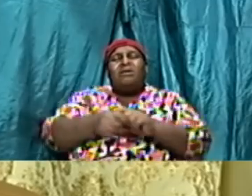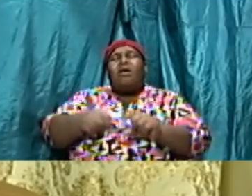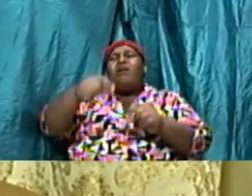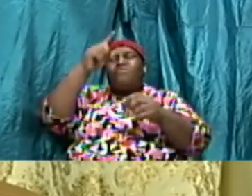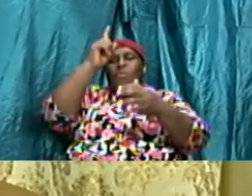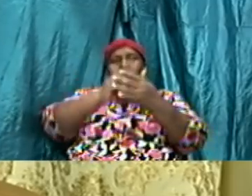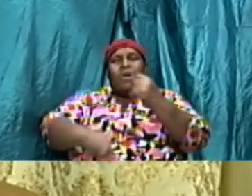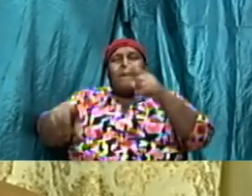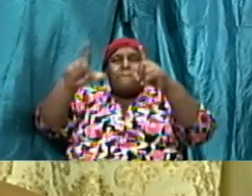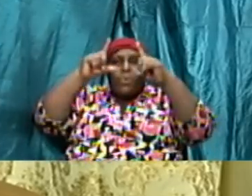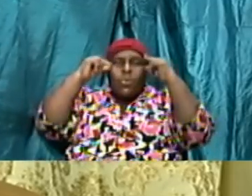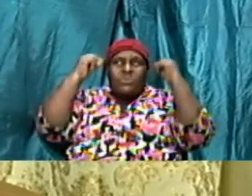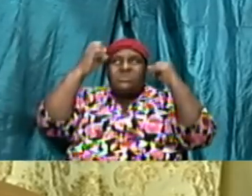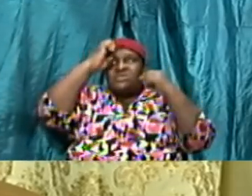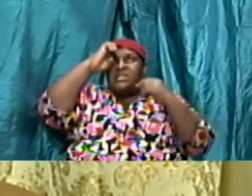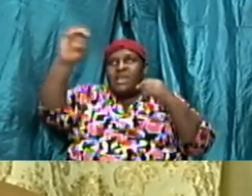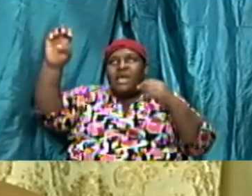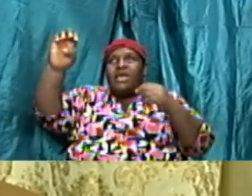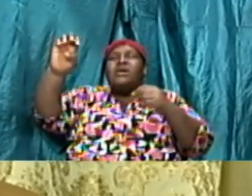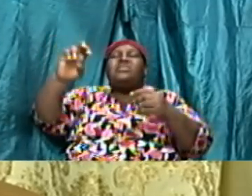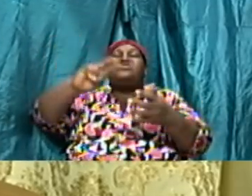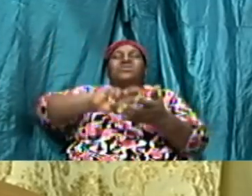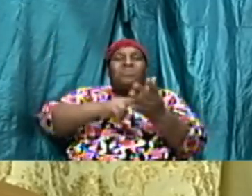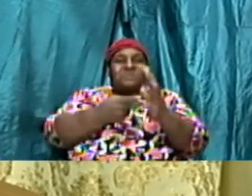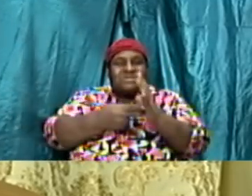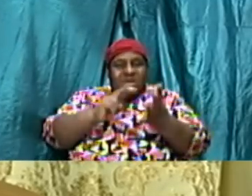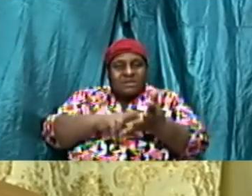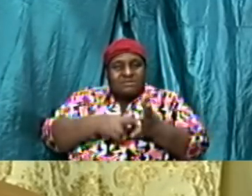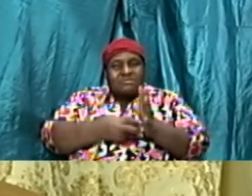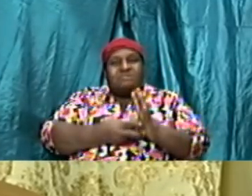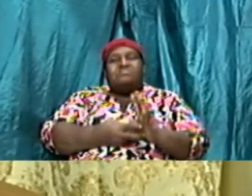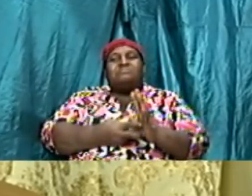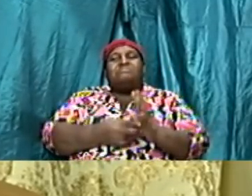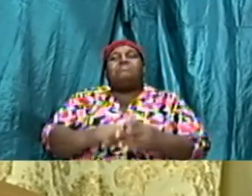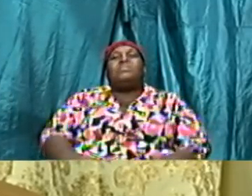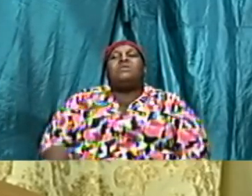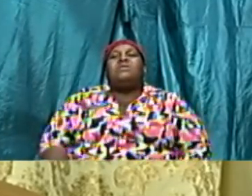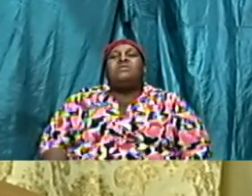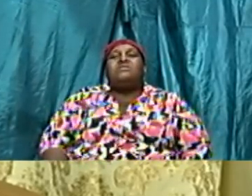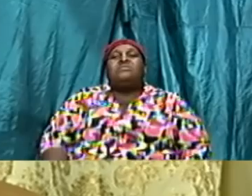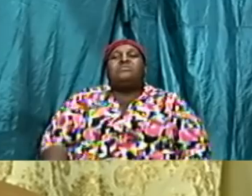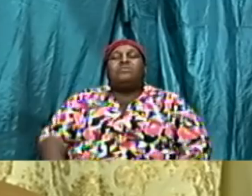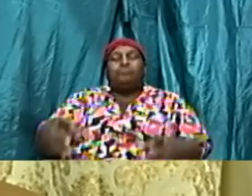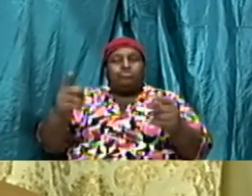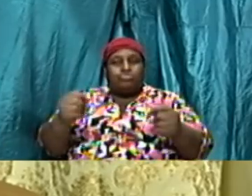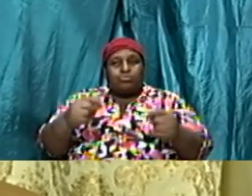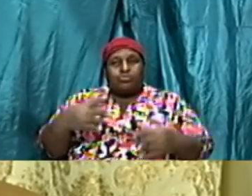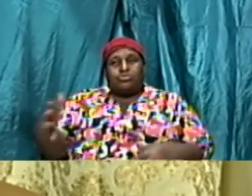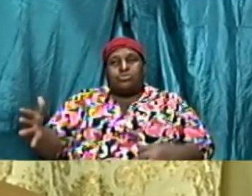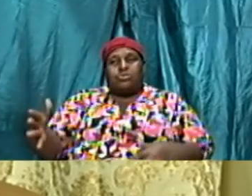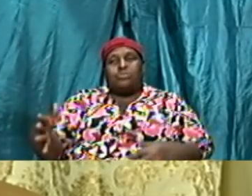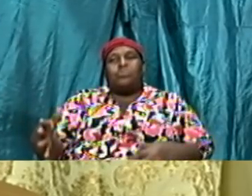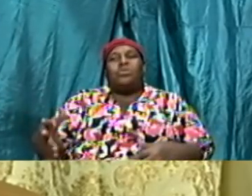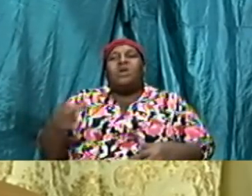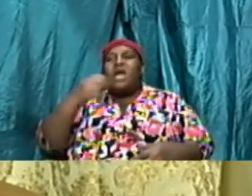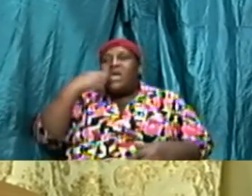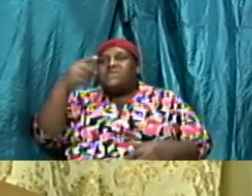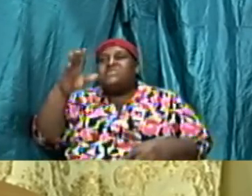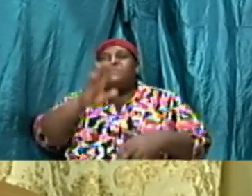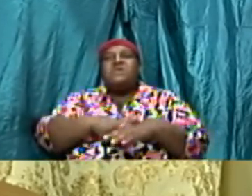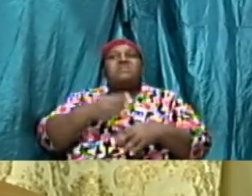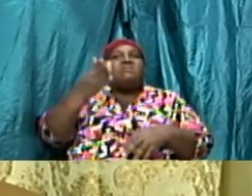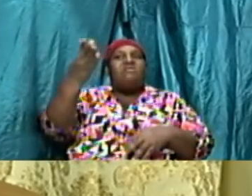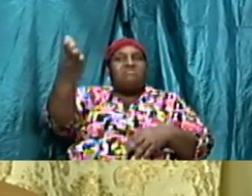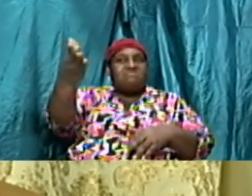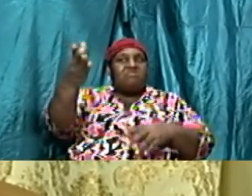stuff like this, you're going to observe back the Sabbath again, and you're going to do this, I'm going to touch this next week, you're like the Galatians,